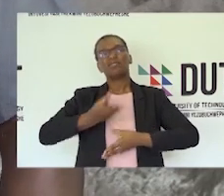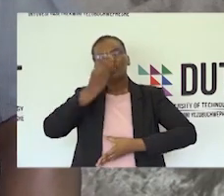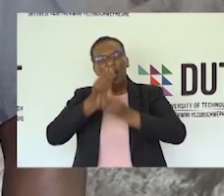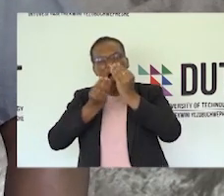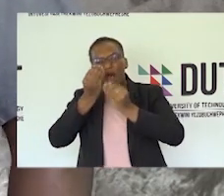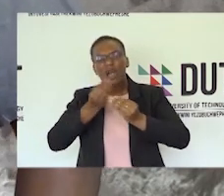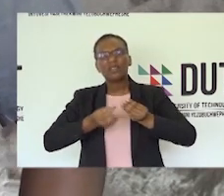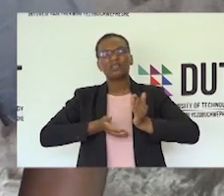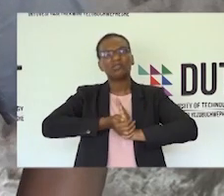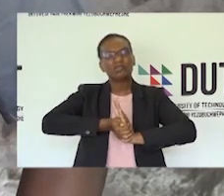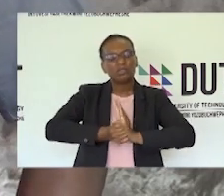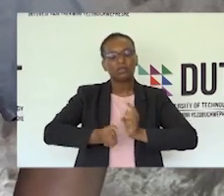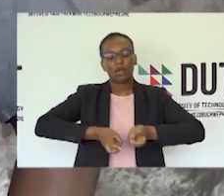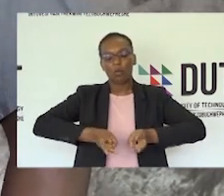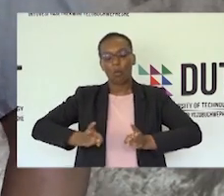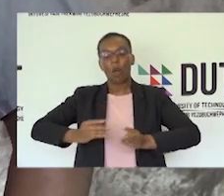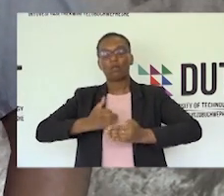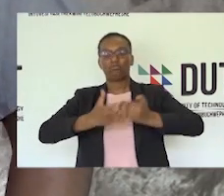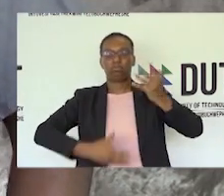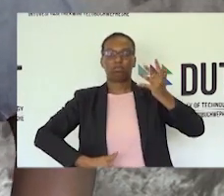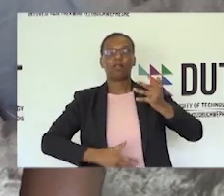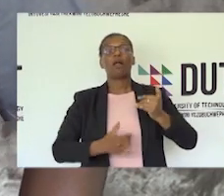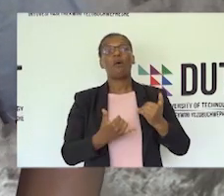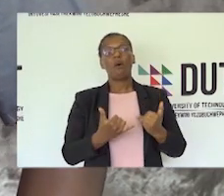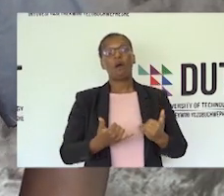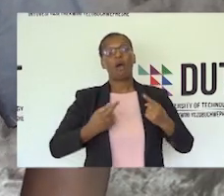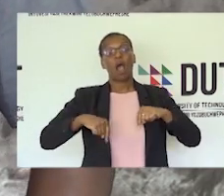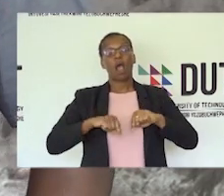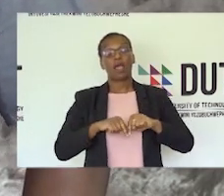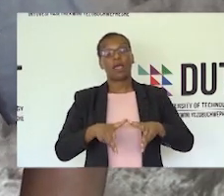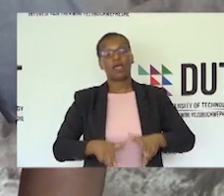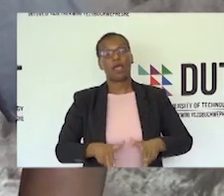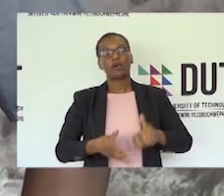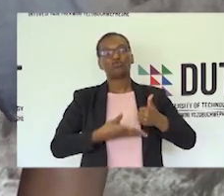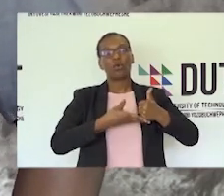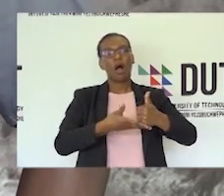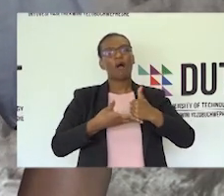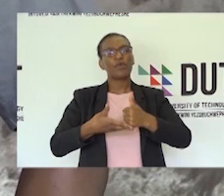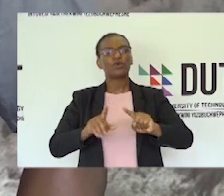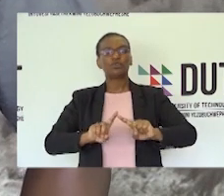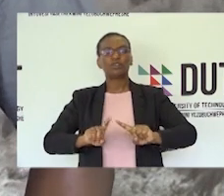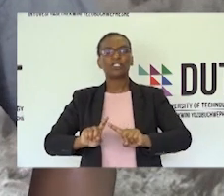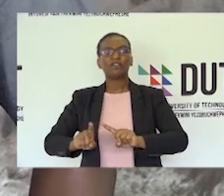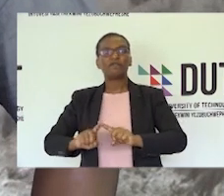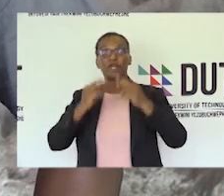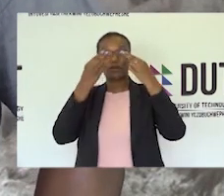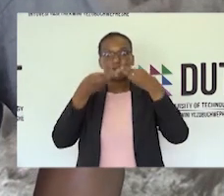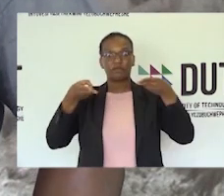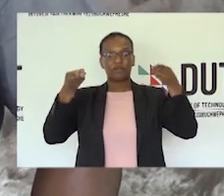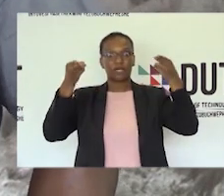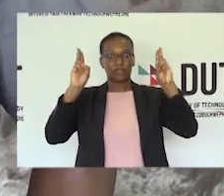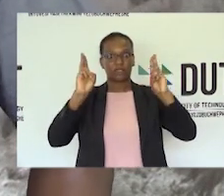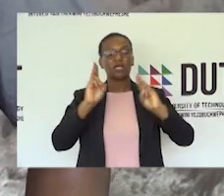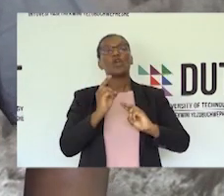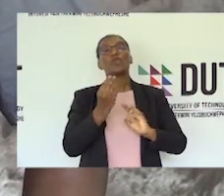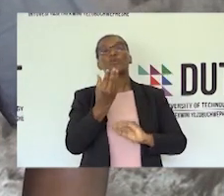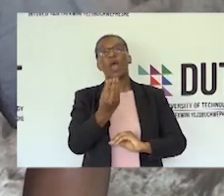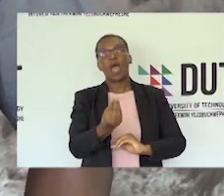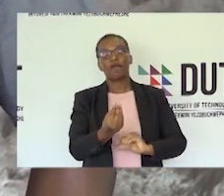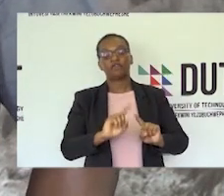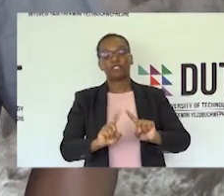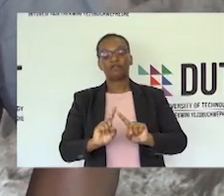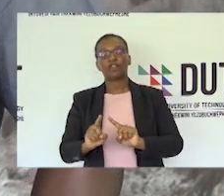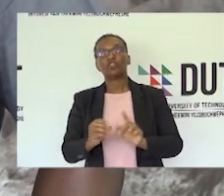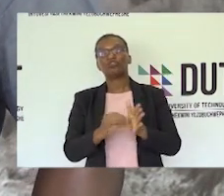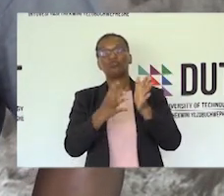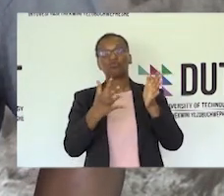techniques, and so forth. We are also here to help you to refer you to the various campus facilities should you need, be it student